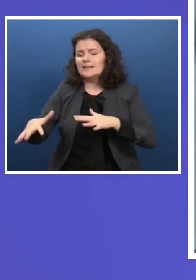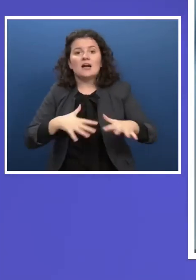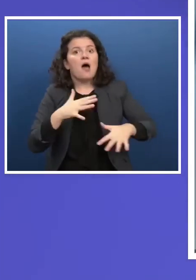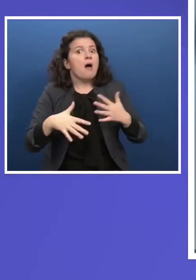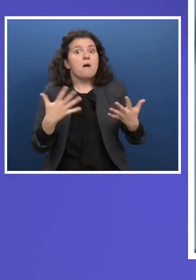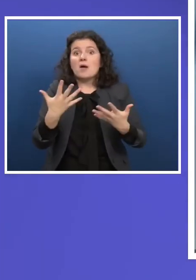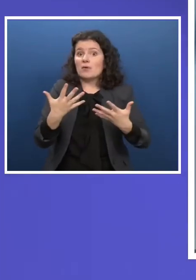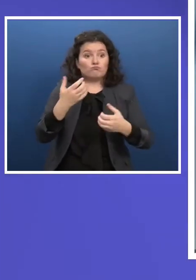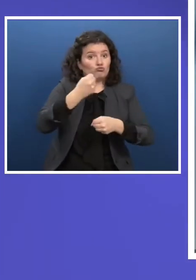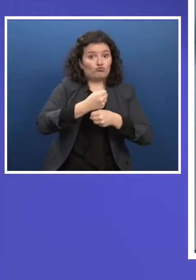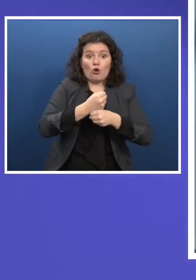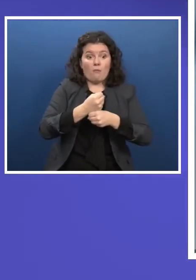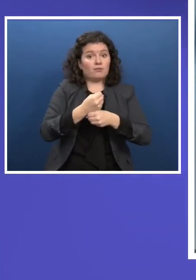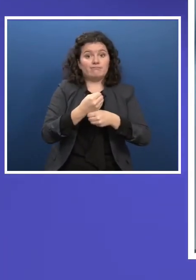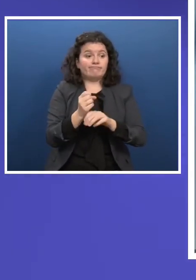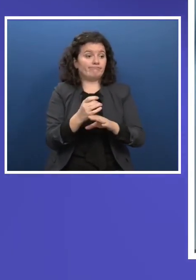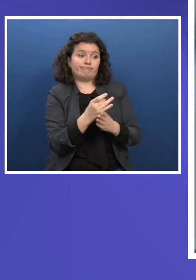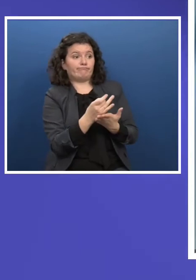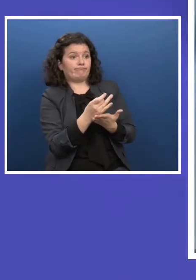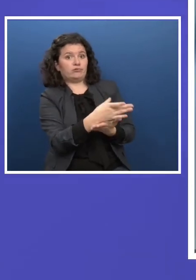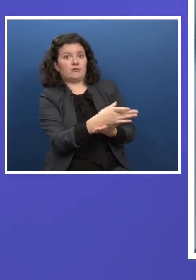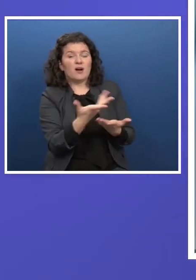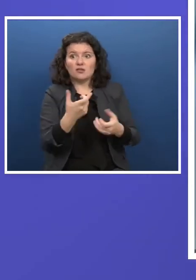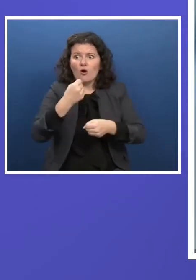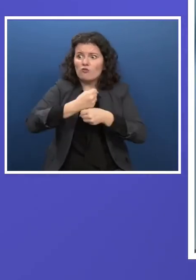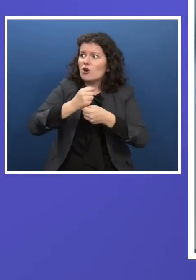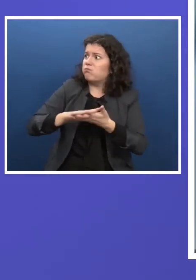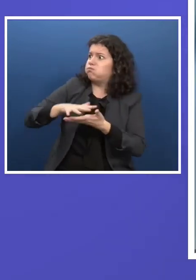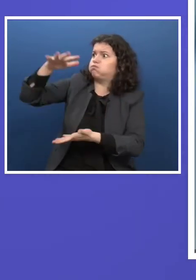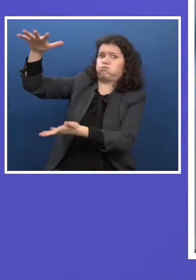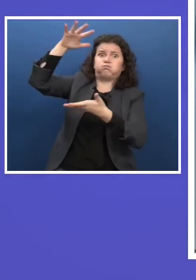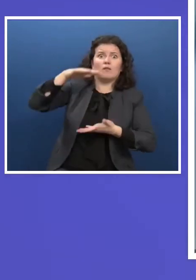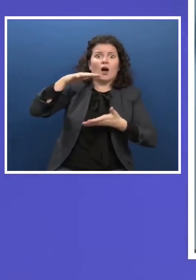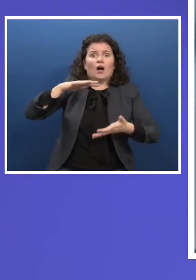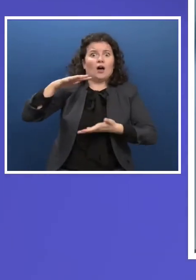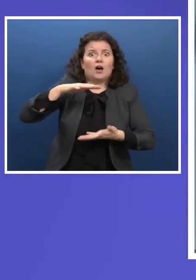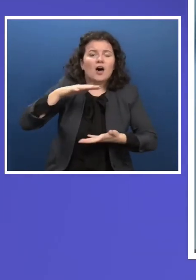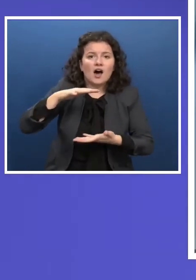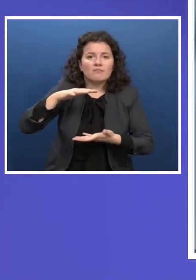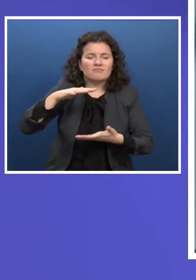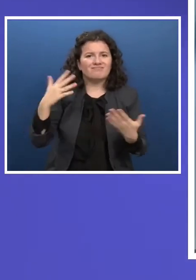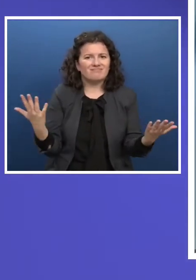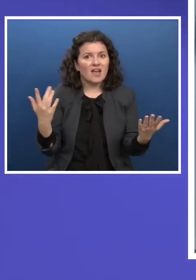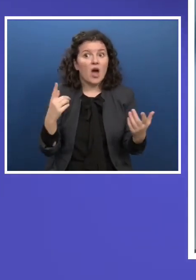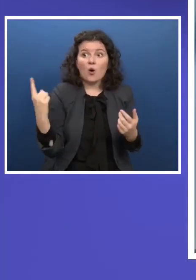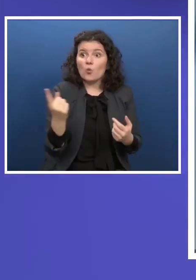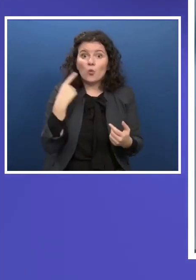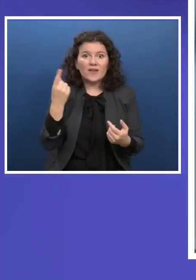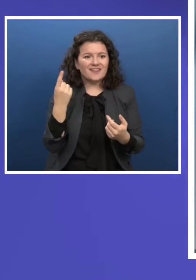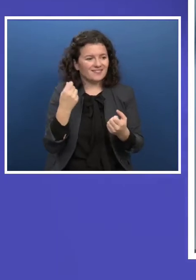the stress of having too much work to do. So the type of support that is given in this context is fundamental to be able